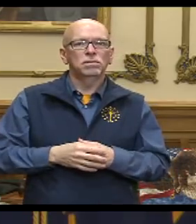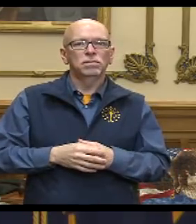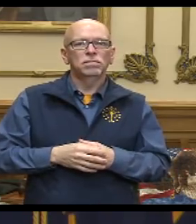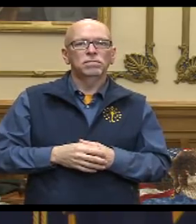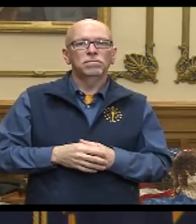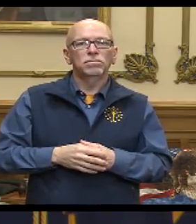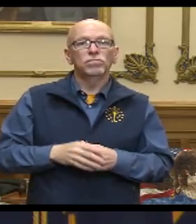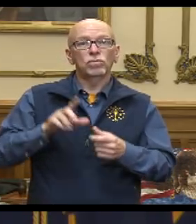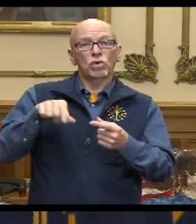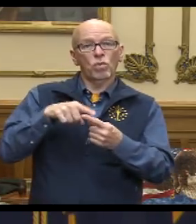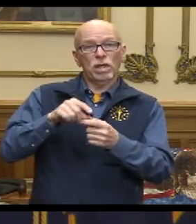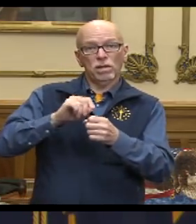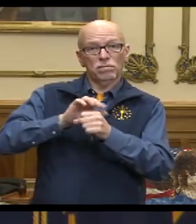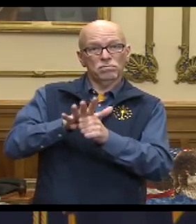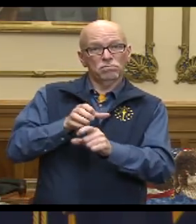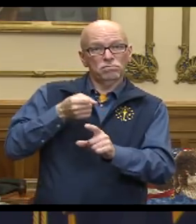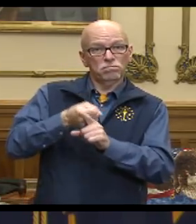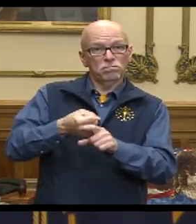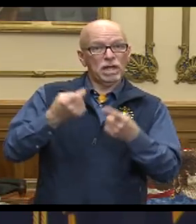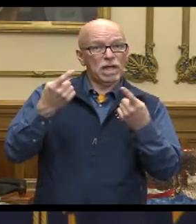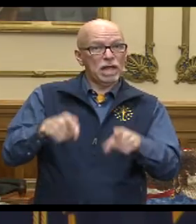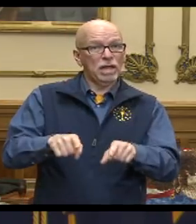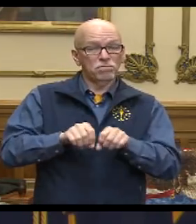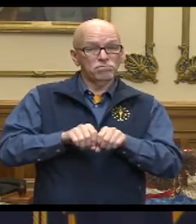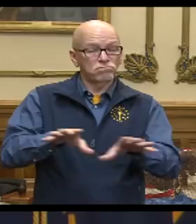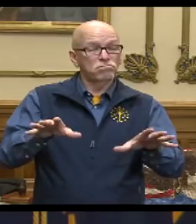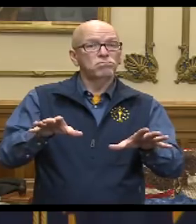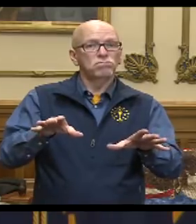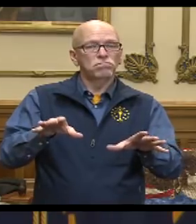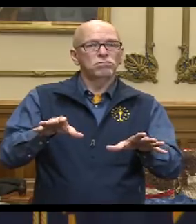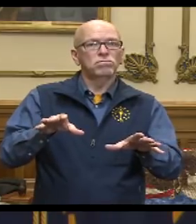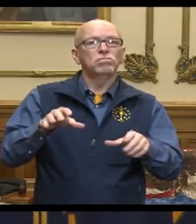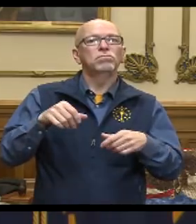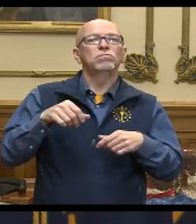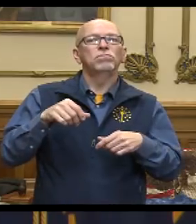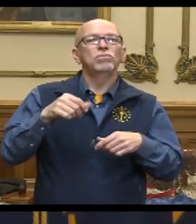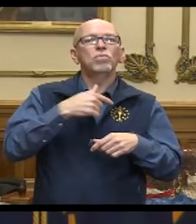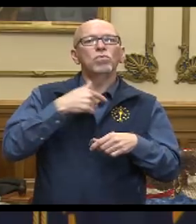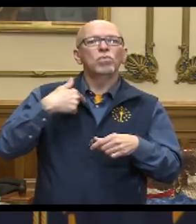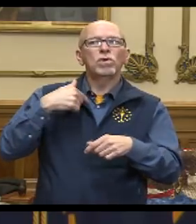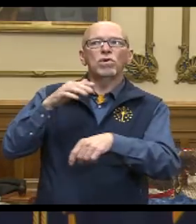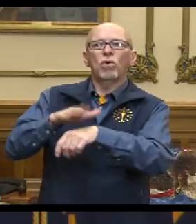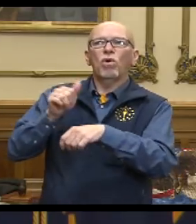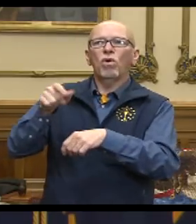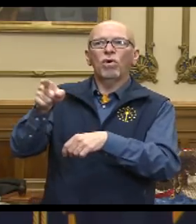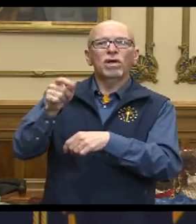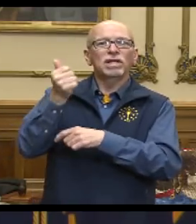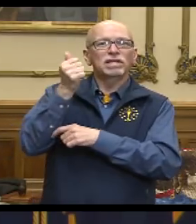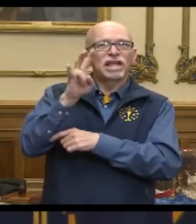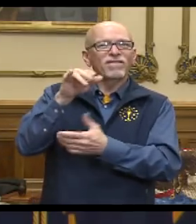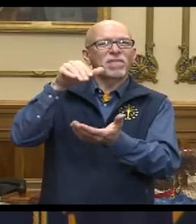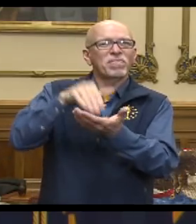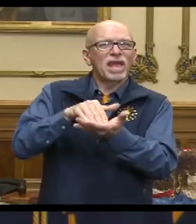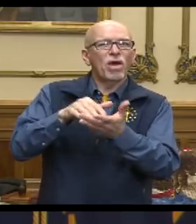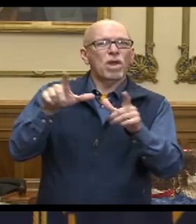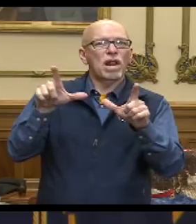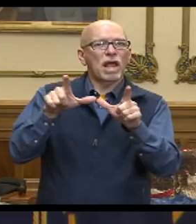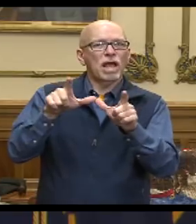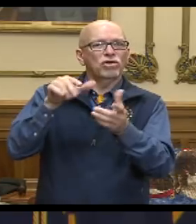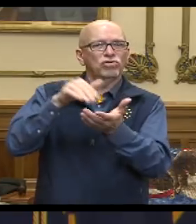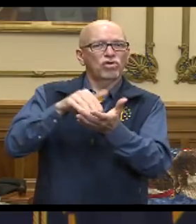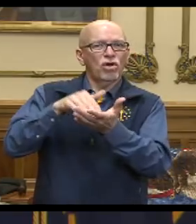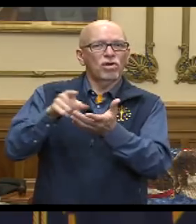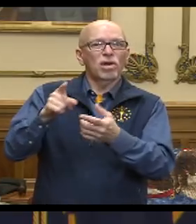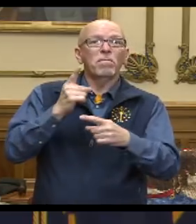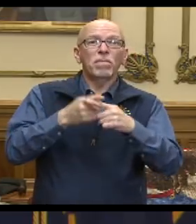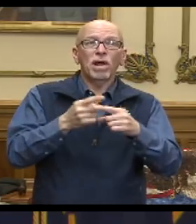When the pandemic came, the call went out to Indiana's nearly 17,000 licensed physicians and more